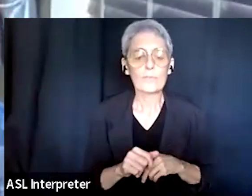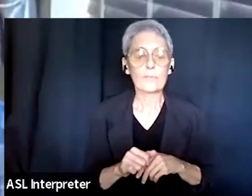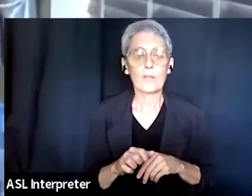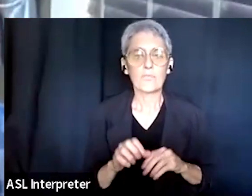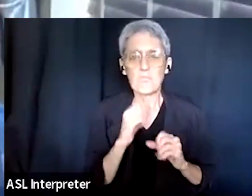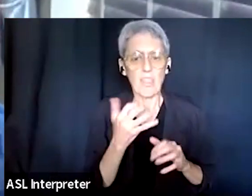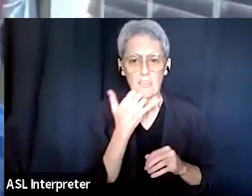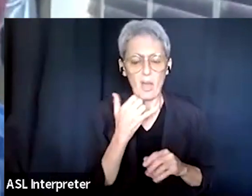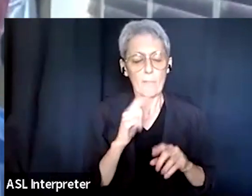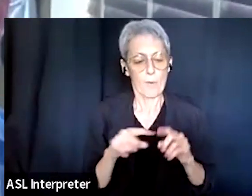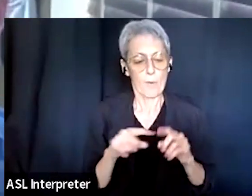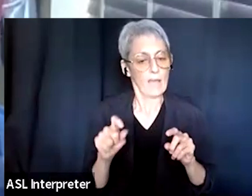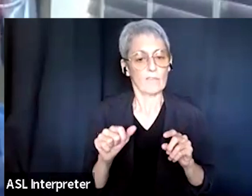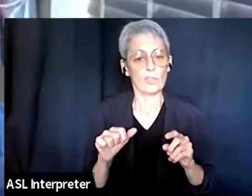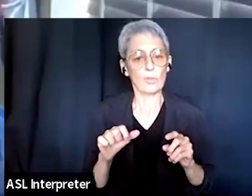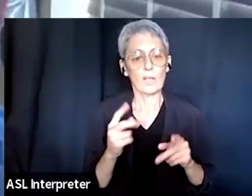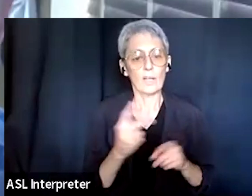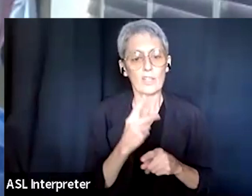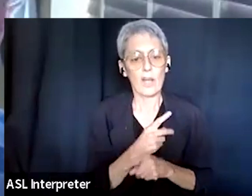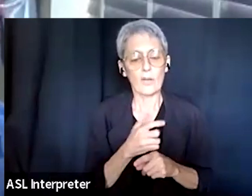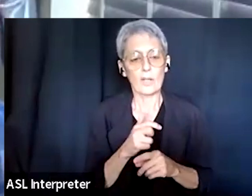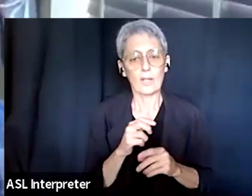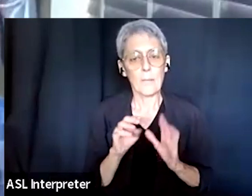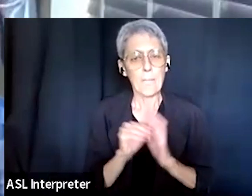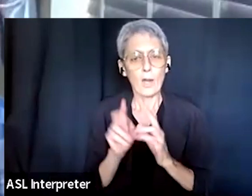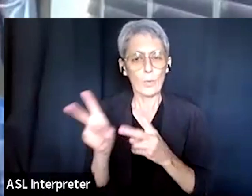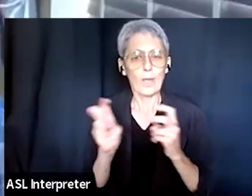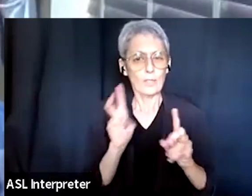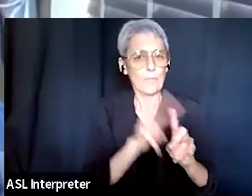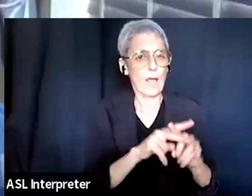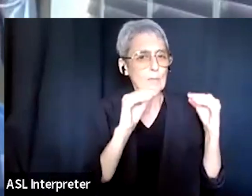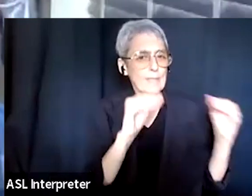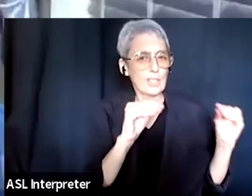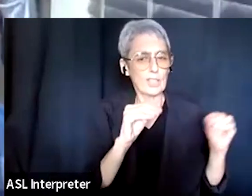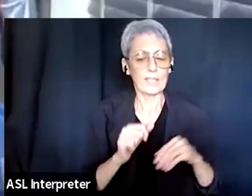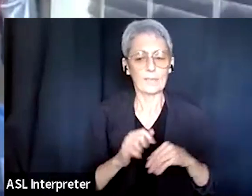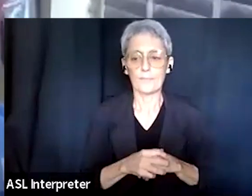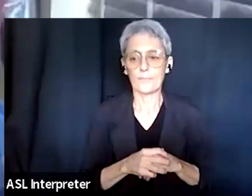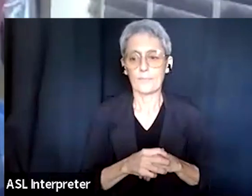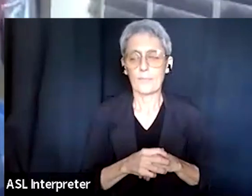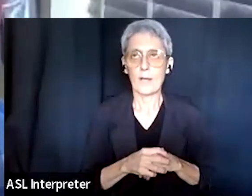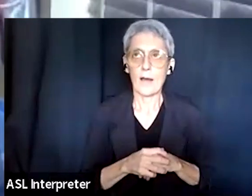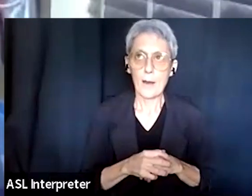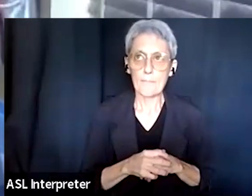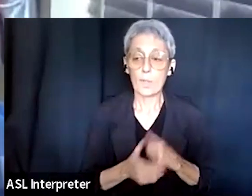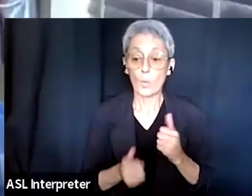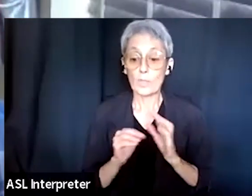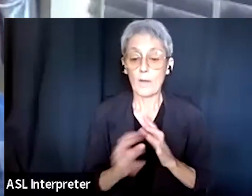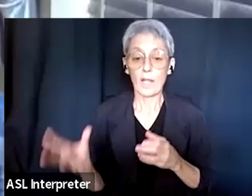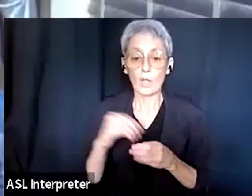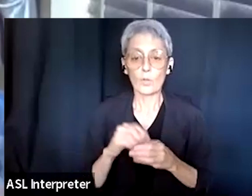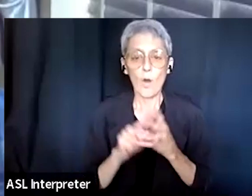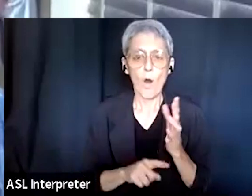to be looking for models that are about teaching that include all the key